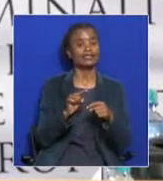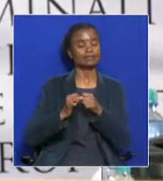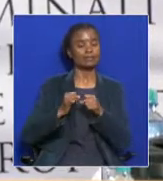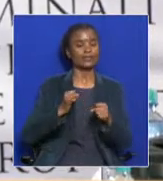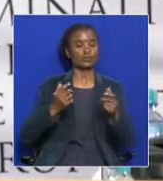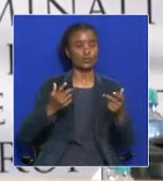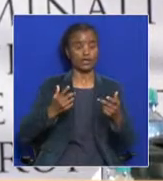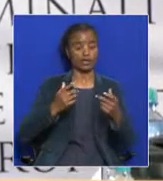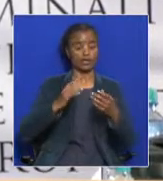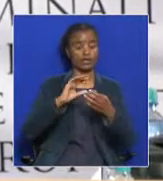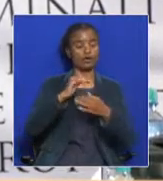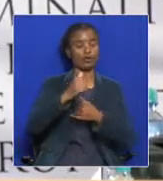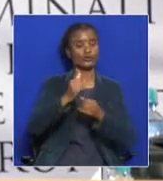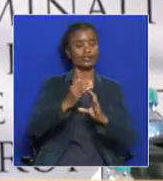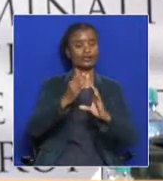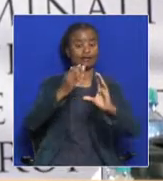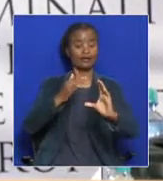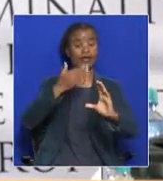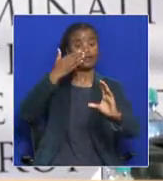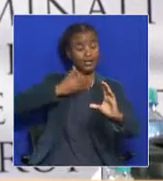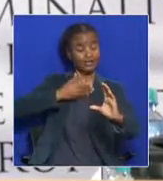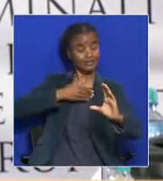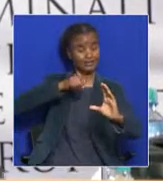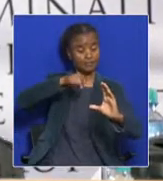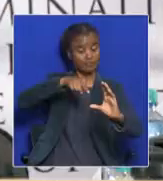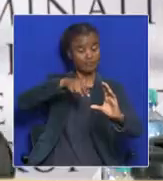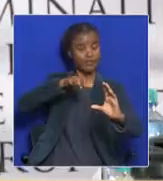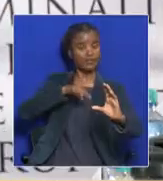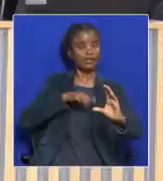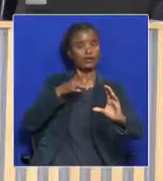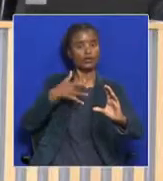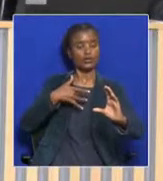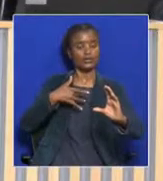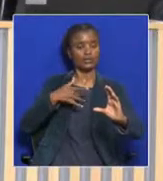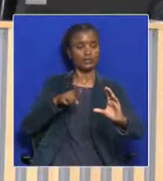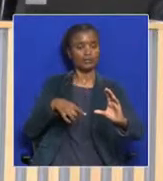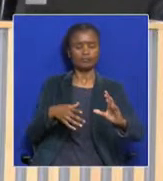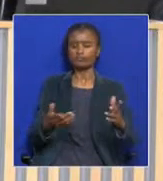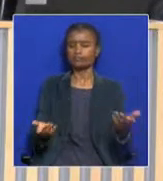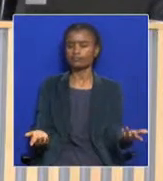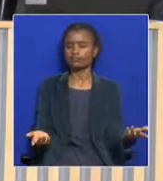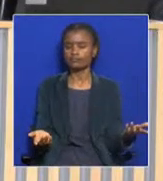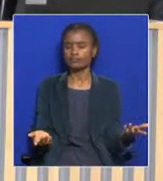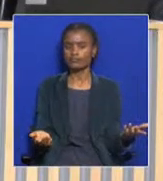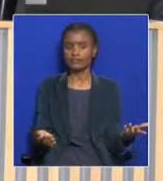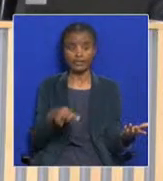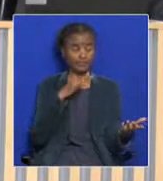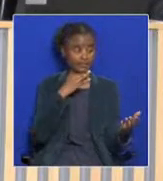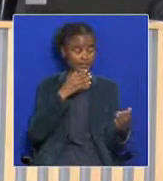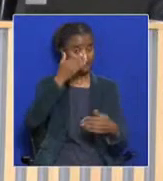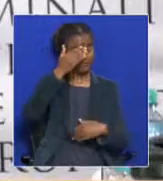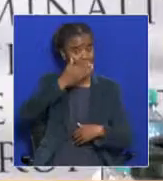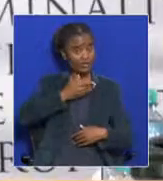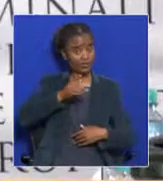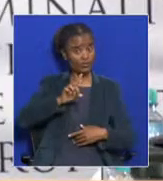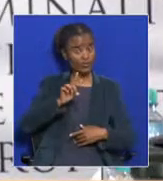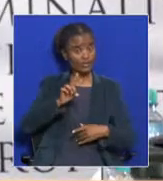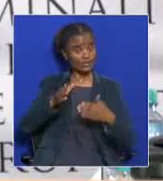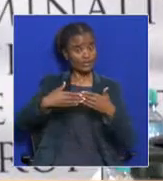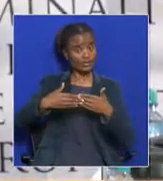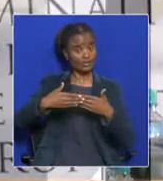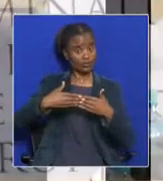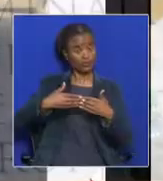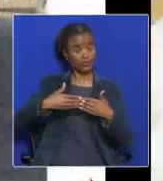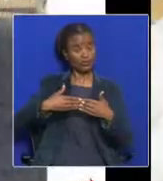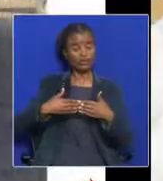Commissioner. Now, in response to the Chair, you mentioned the front is the door side. I say that front is the door side, Okay,